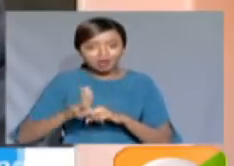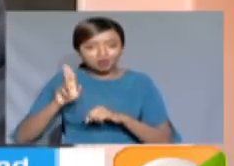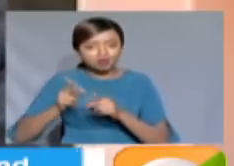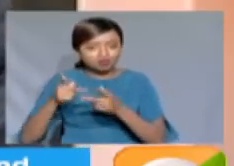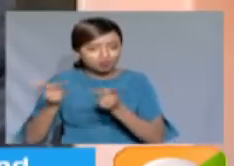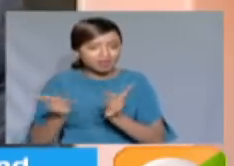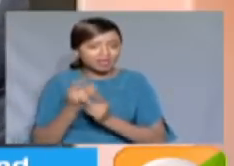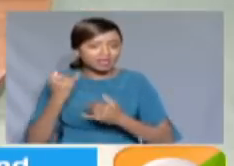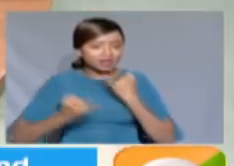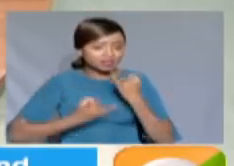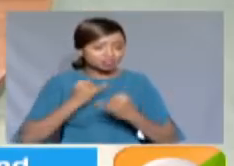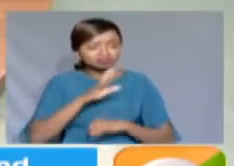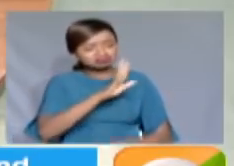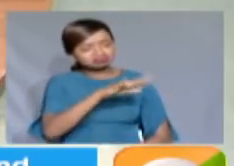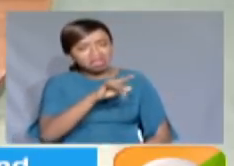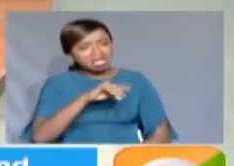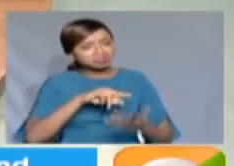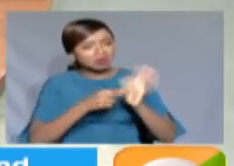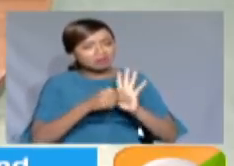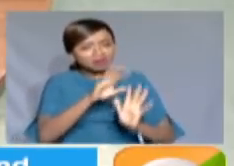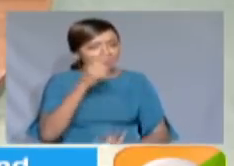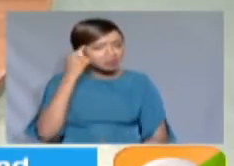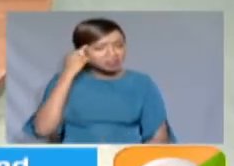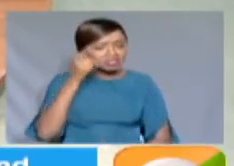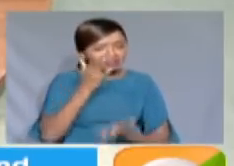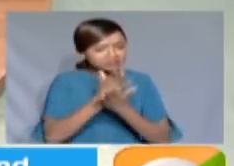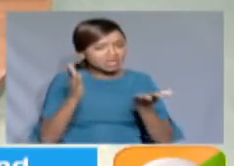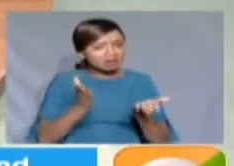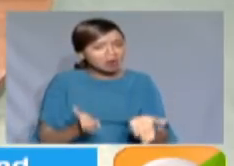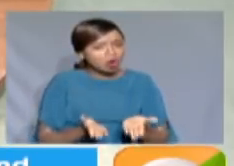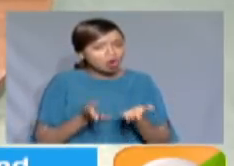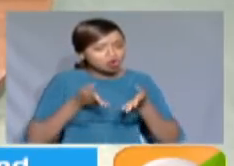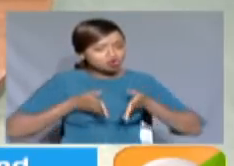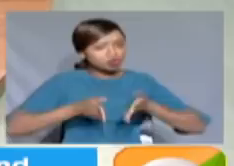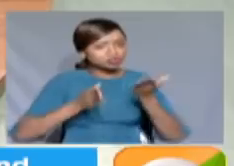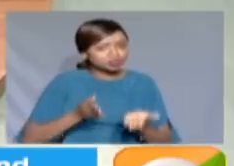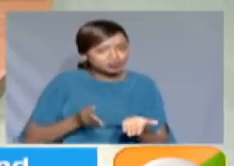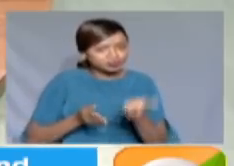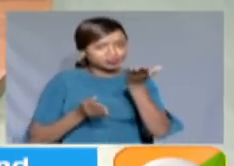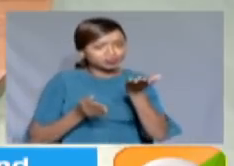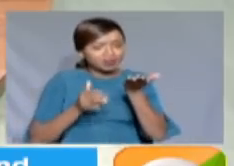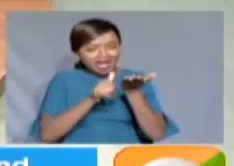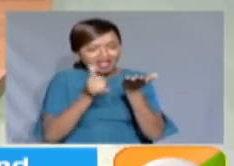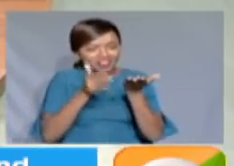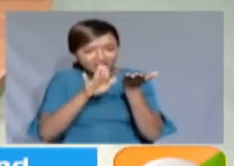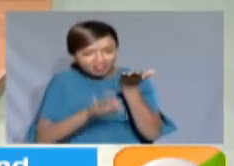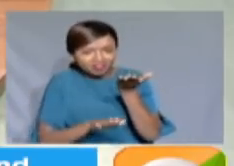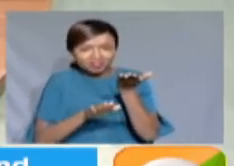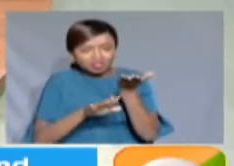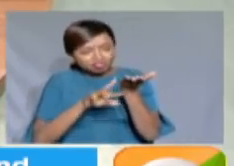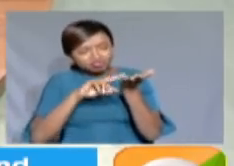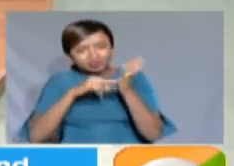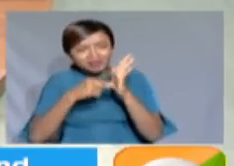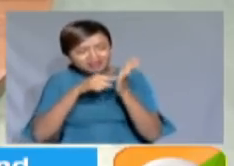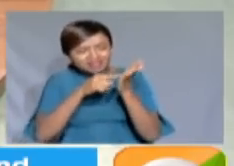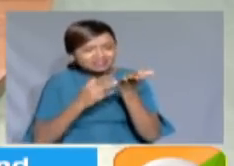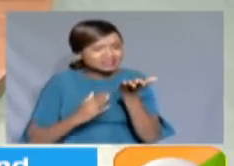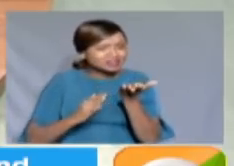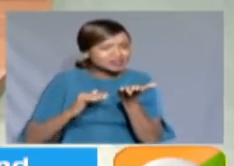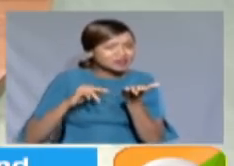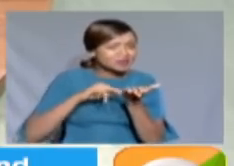that some of the bits will be lifted up, the others will not. So where will these ones pass? And are